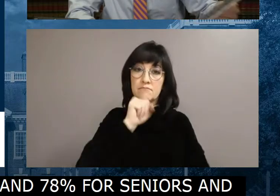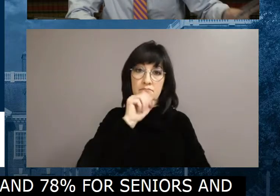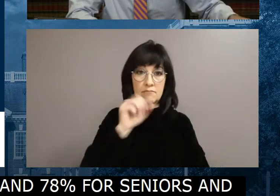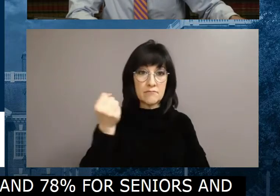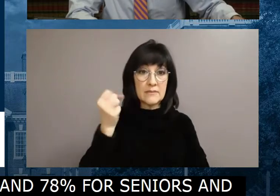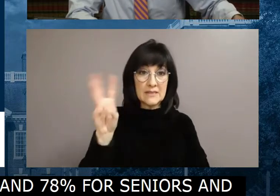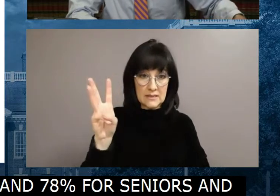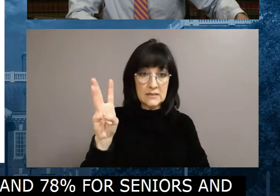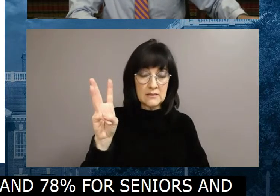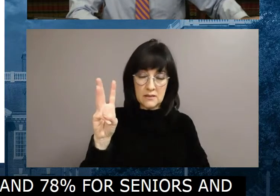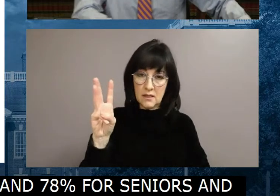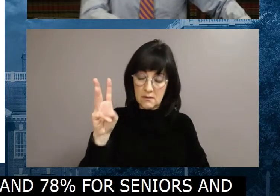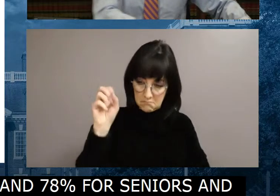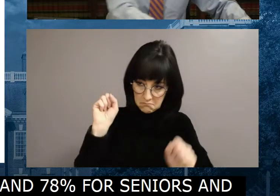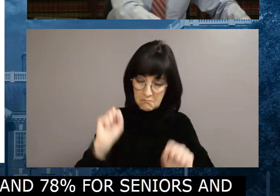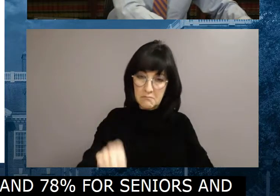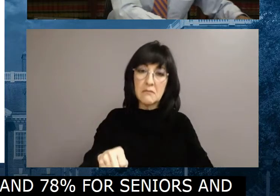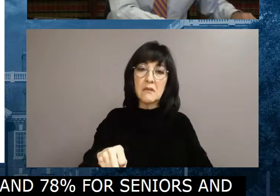and up.